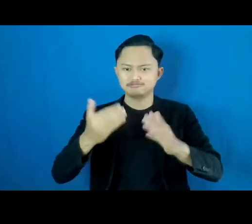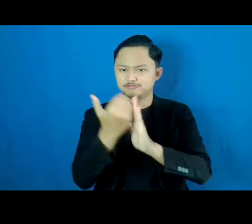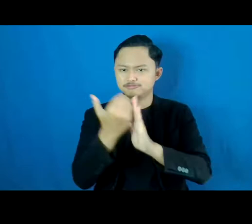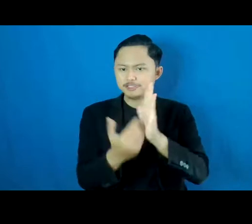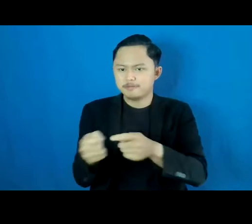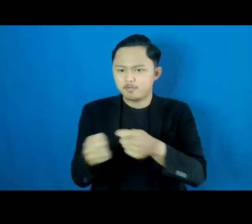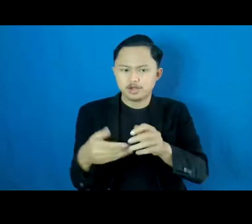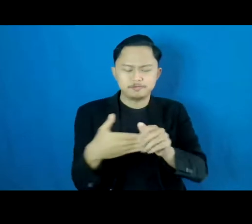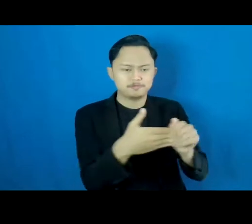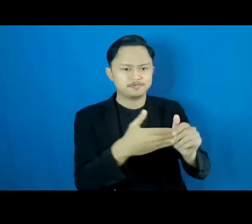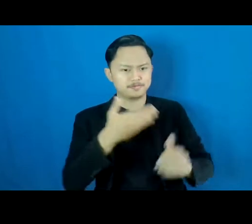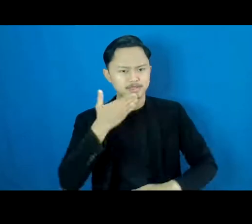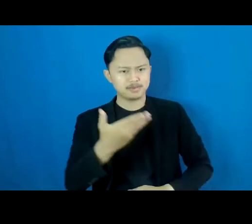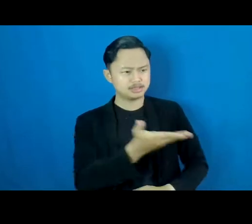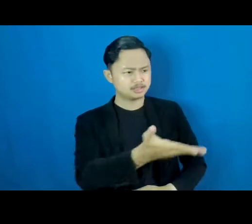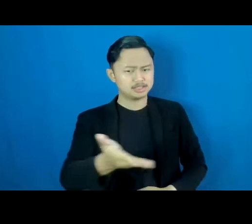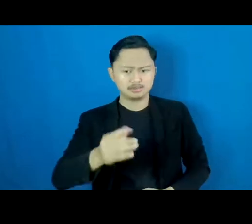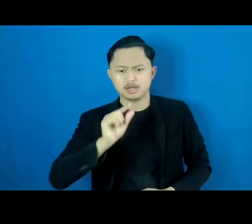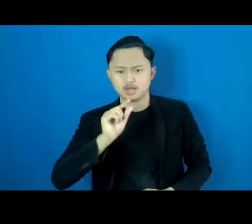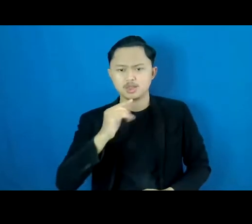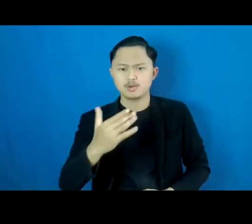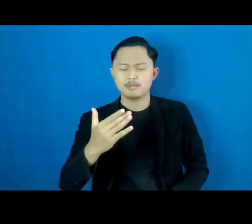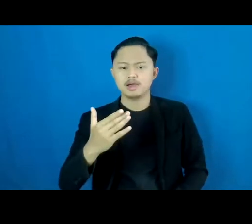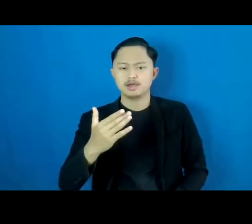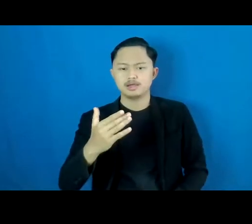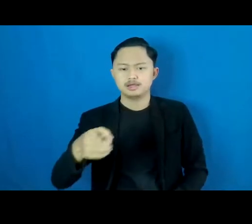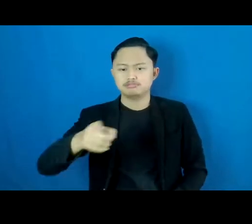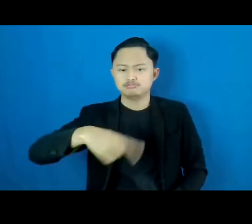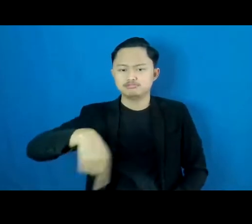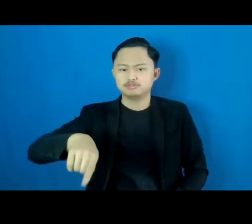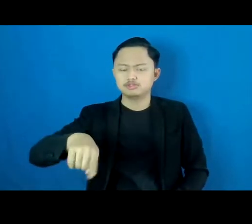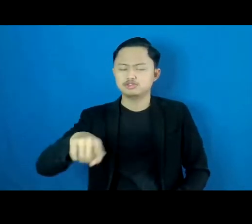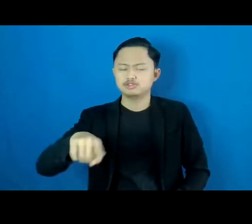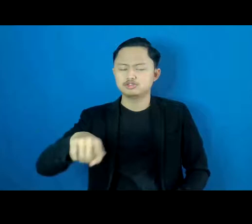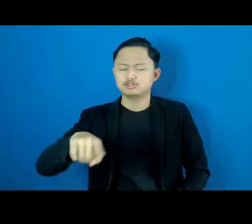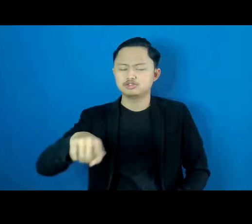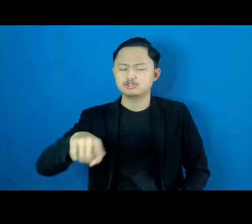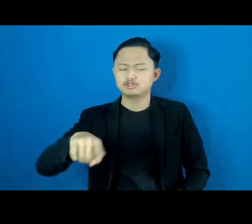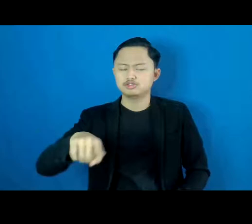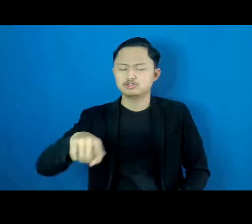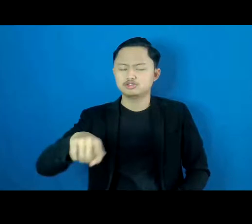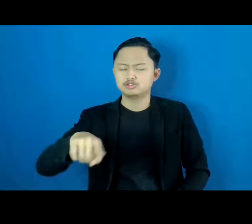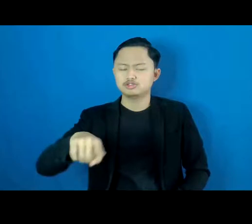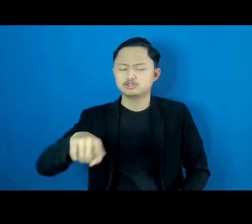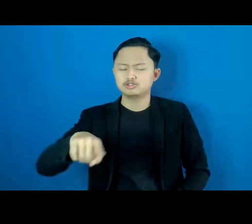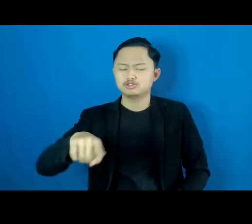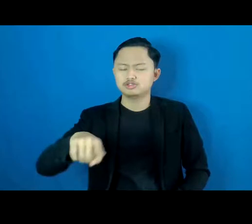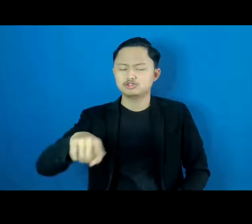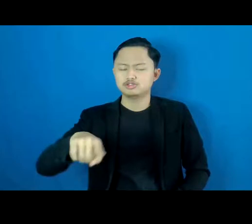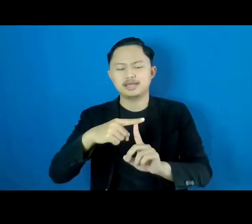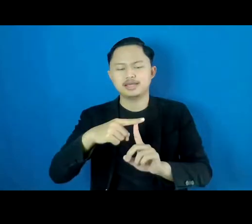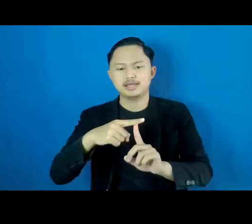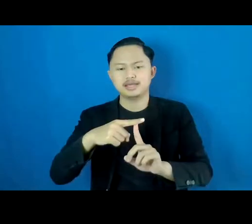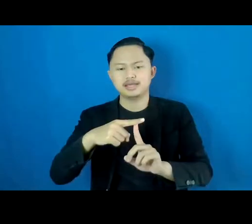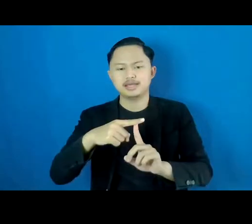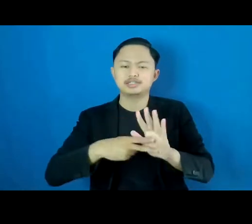And thank you, Yoga, for giving such a fantastic idea about TransJakarta and Indonesian public